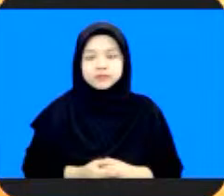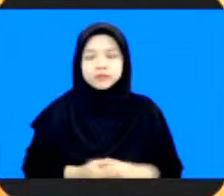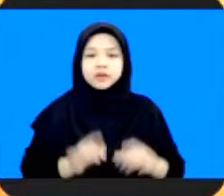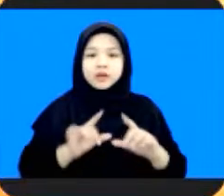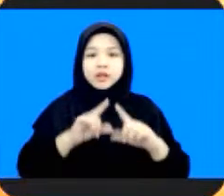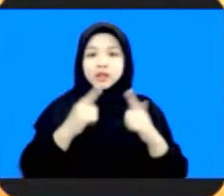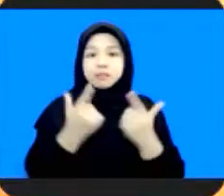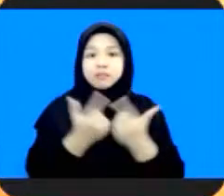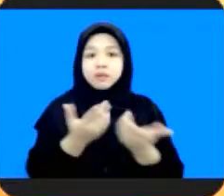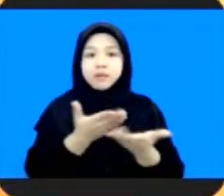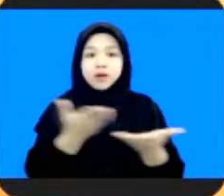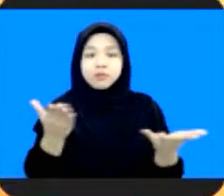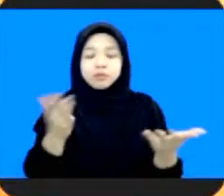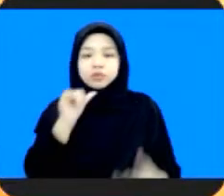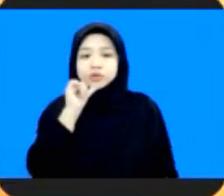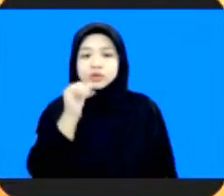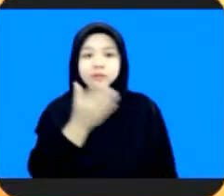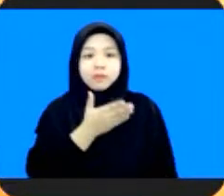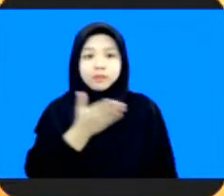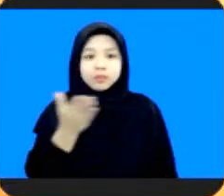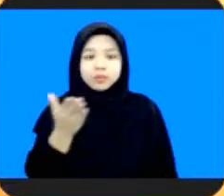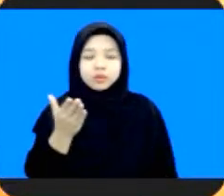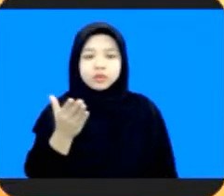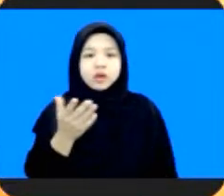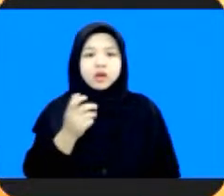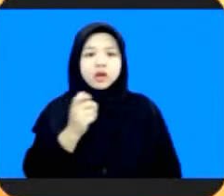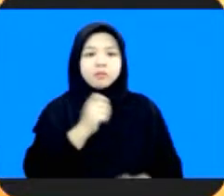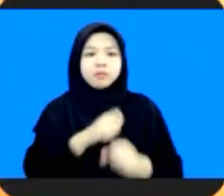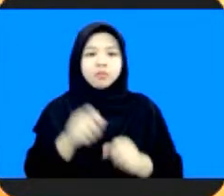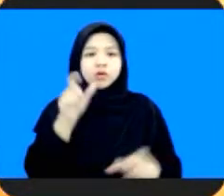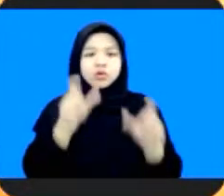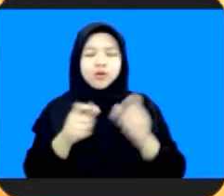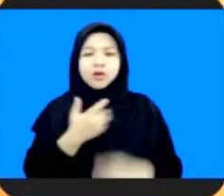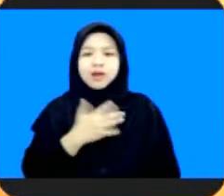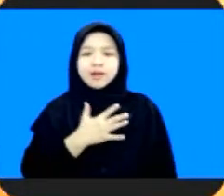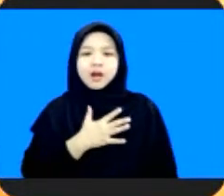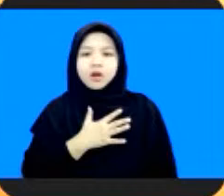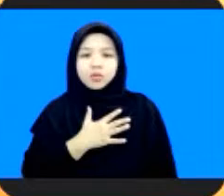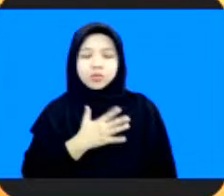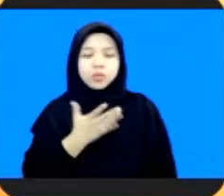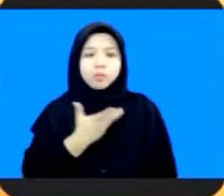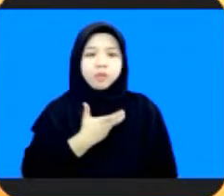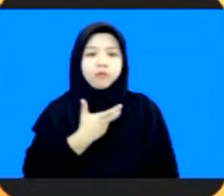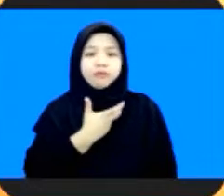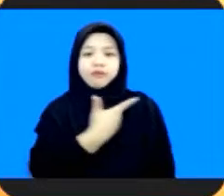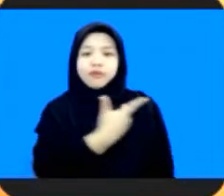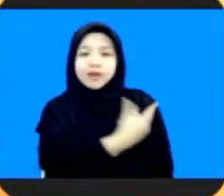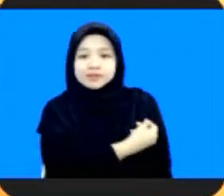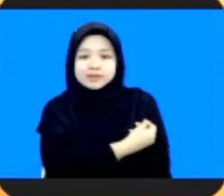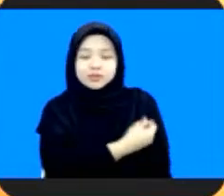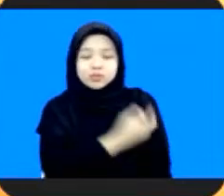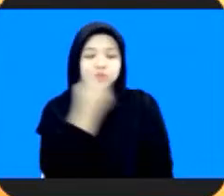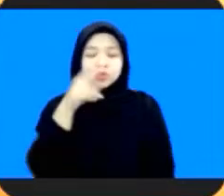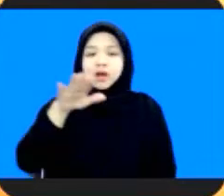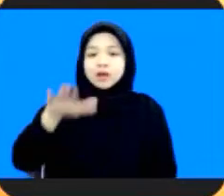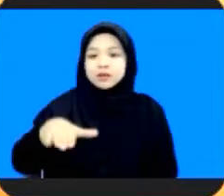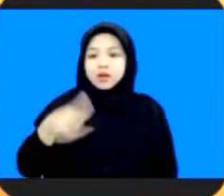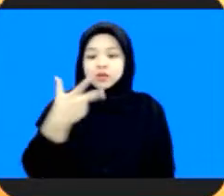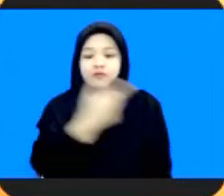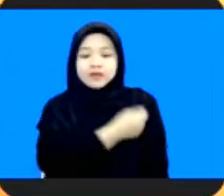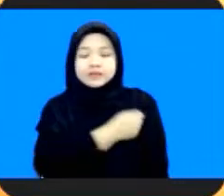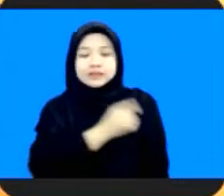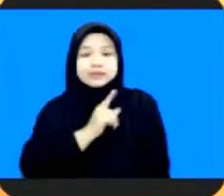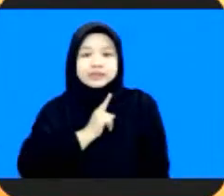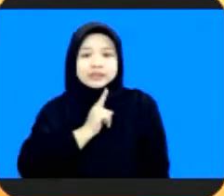or make people in doubt to vaccinate themselves or their children to protect themselves from the infection, I think